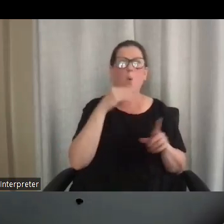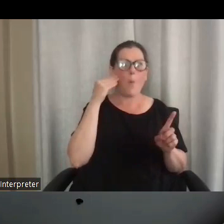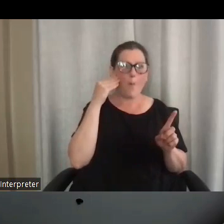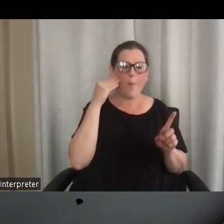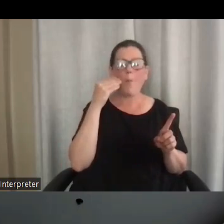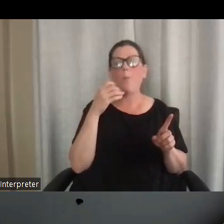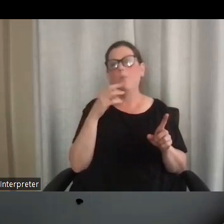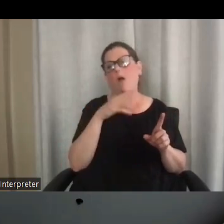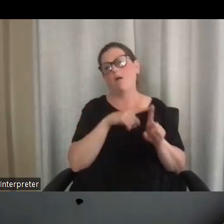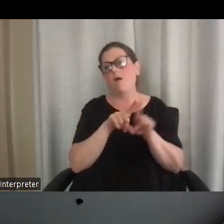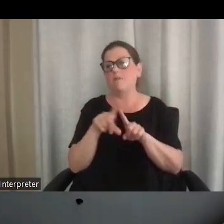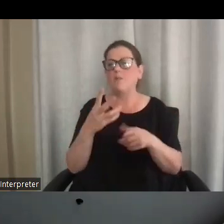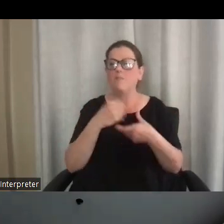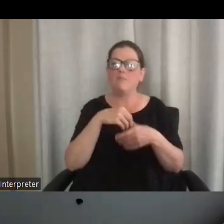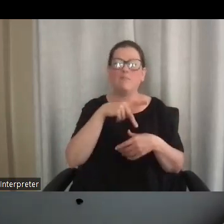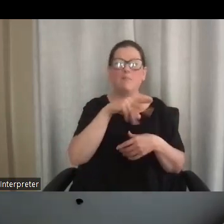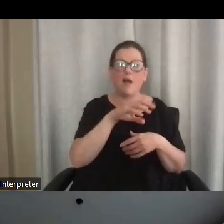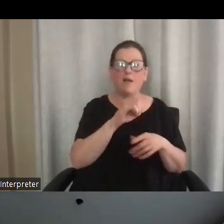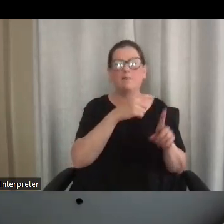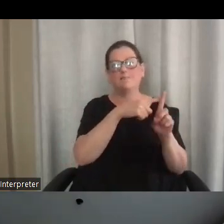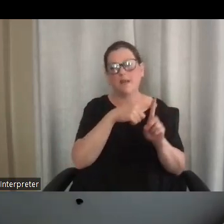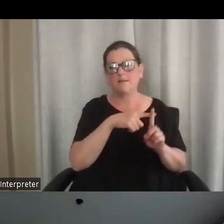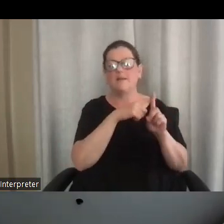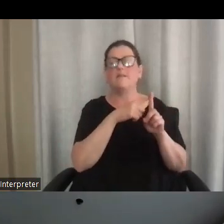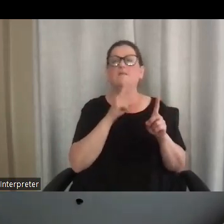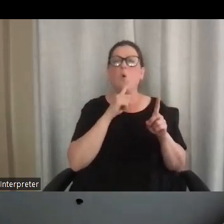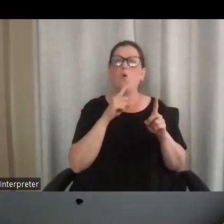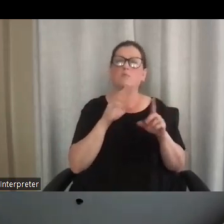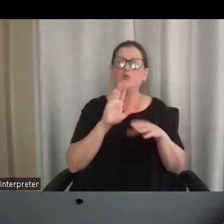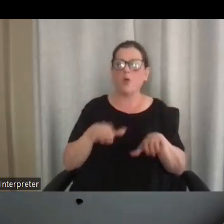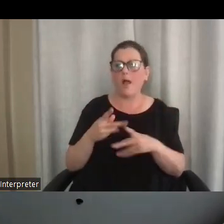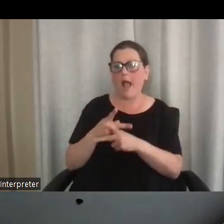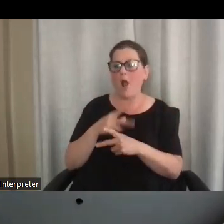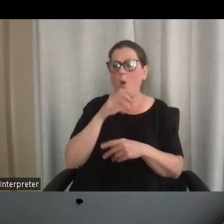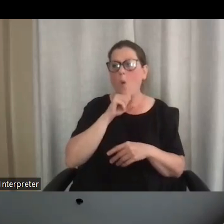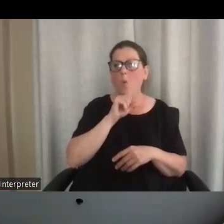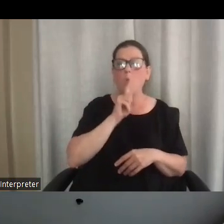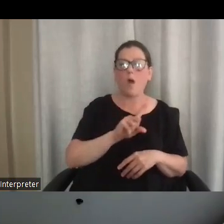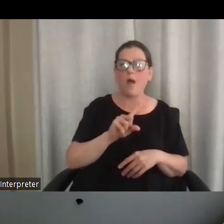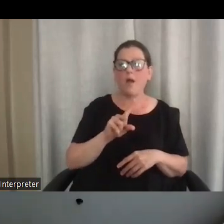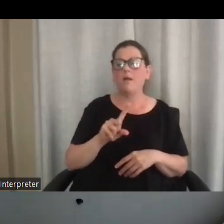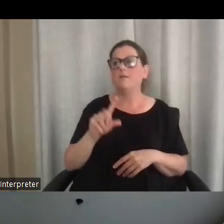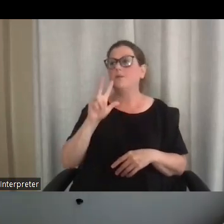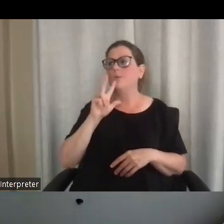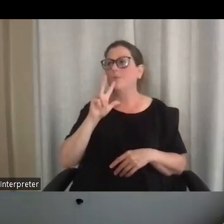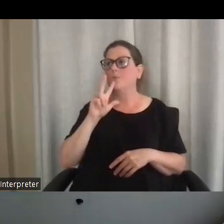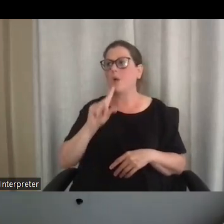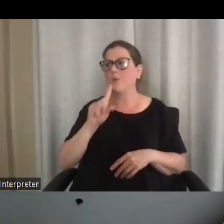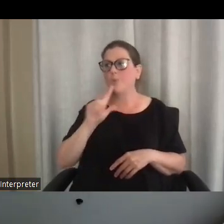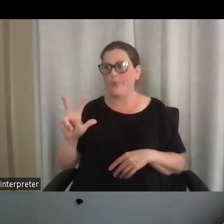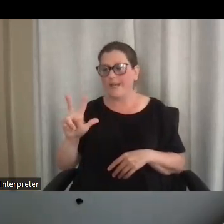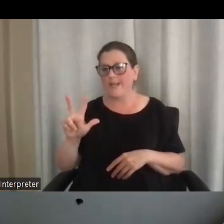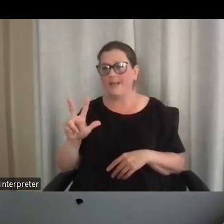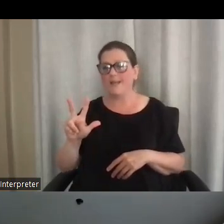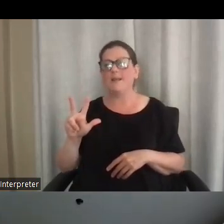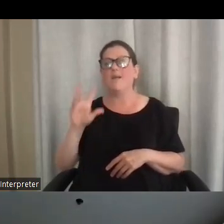incorporate PACEs in talking to childcare providers for infants ages 0 to 1, toddlers ages 1 to 3, young children ages